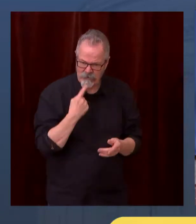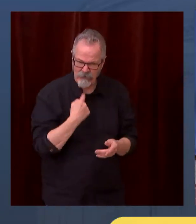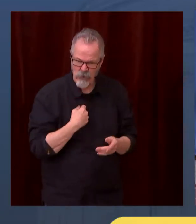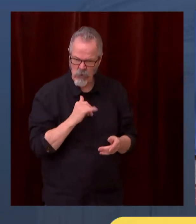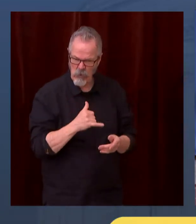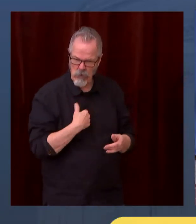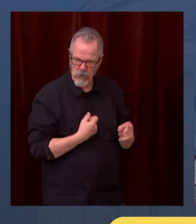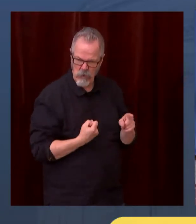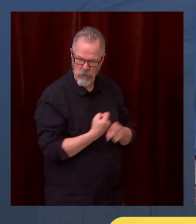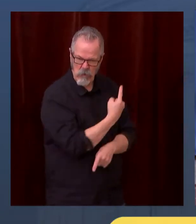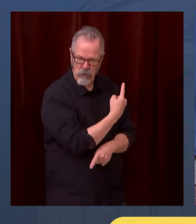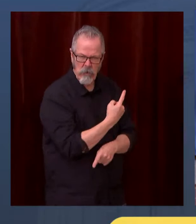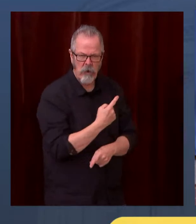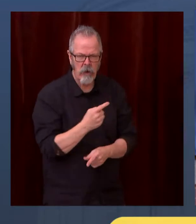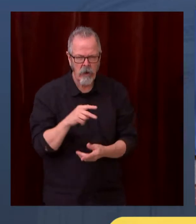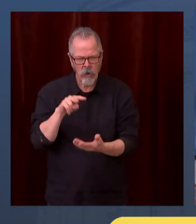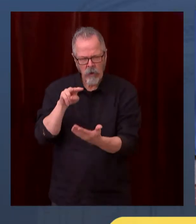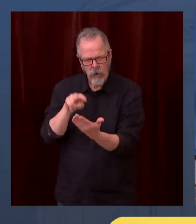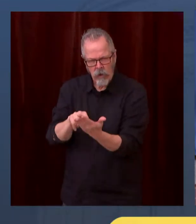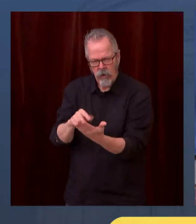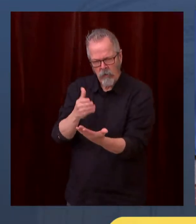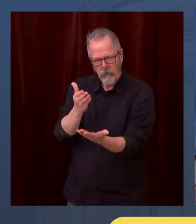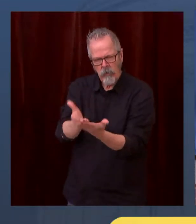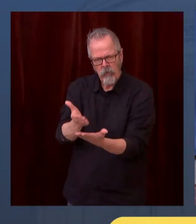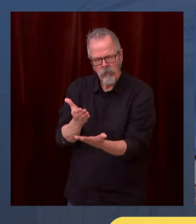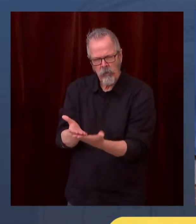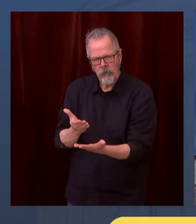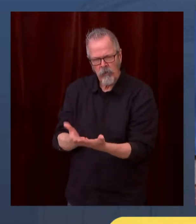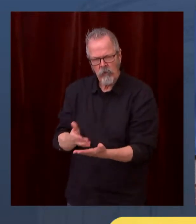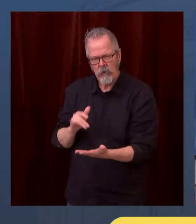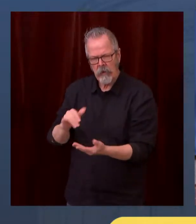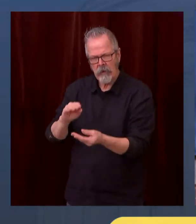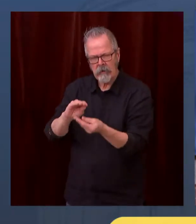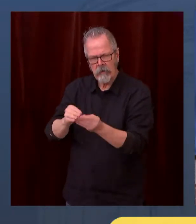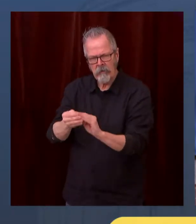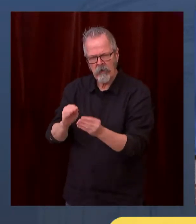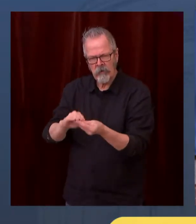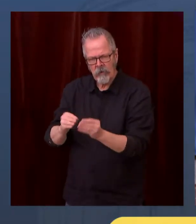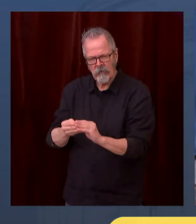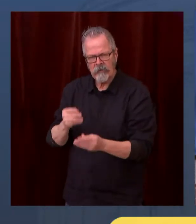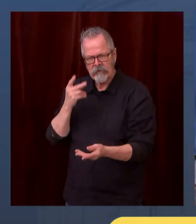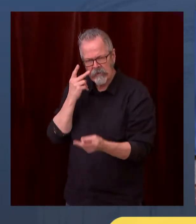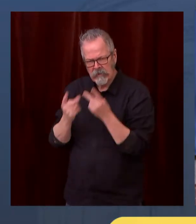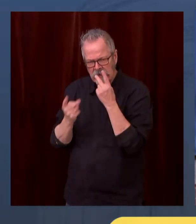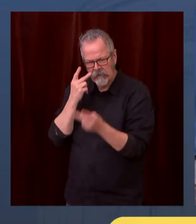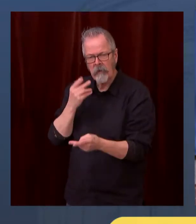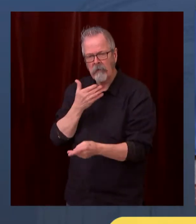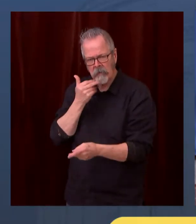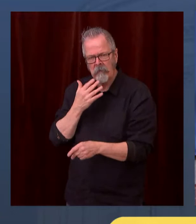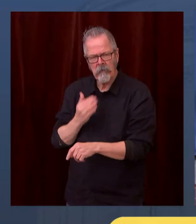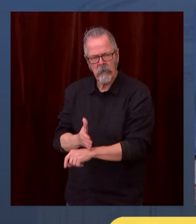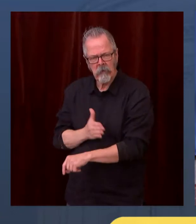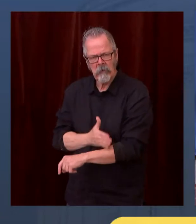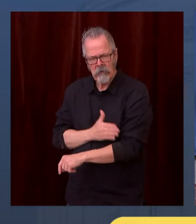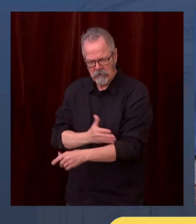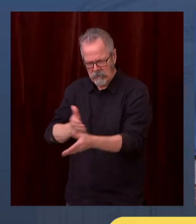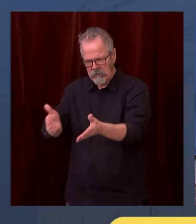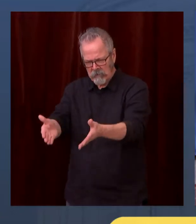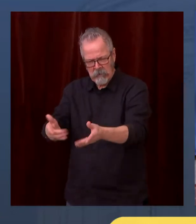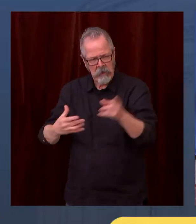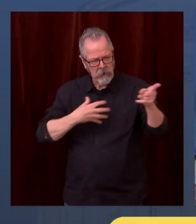proof of the results of what we have been doing in our state. And the results